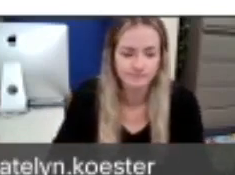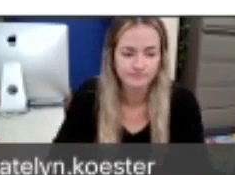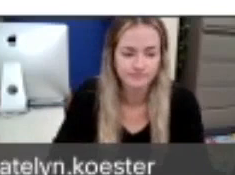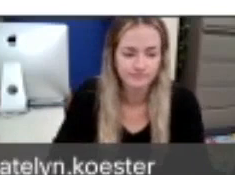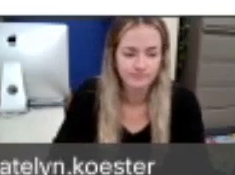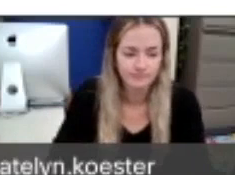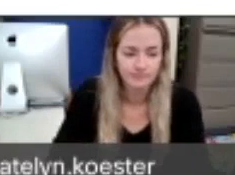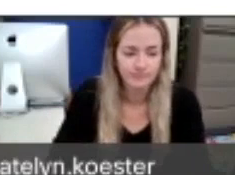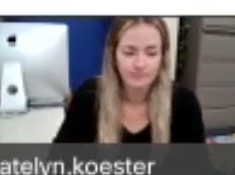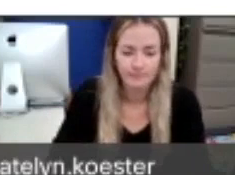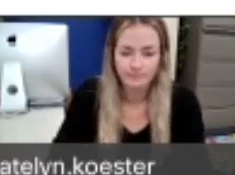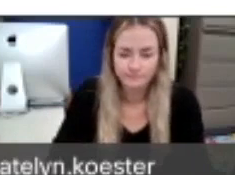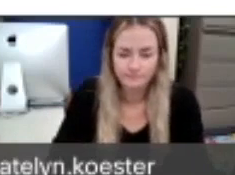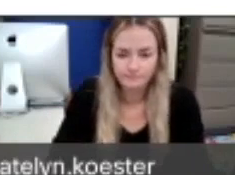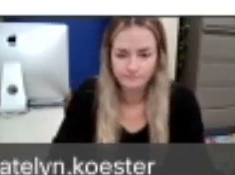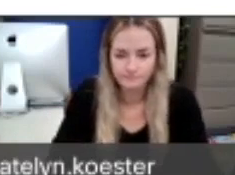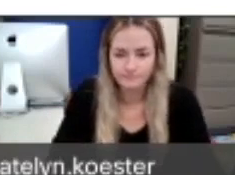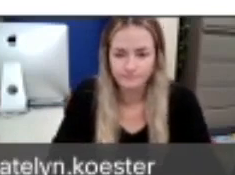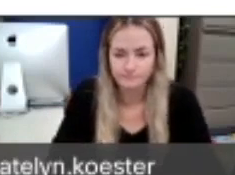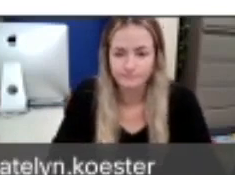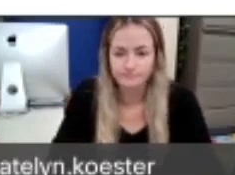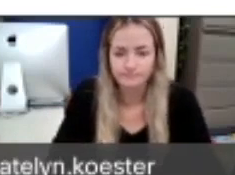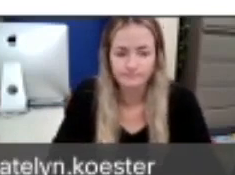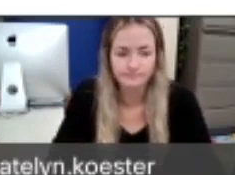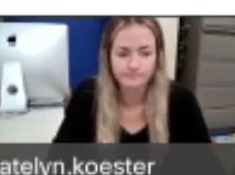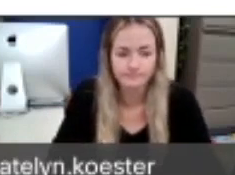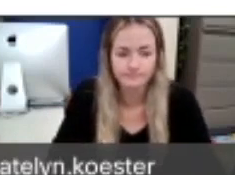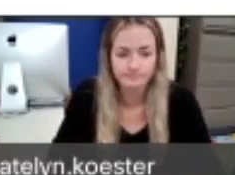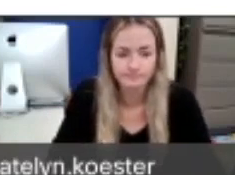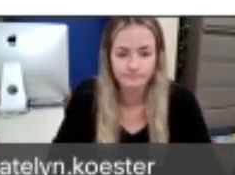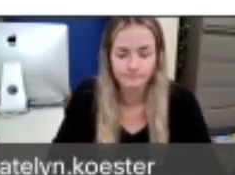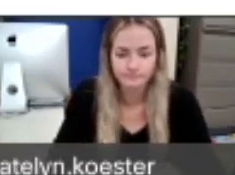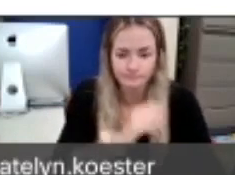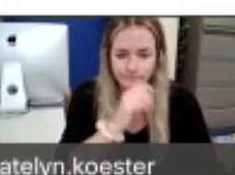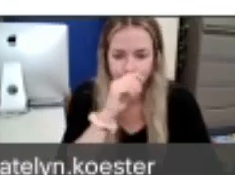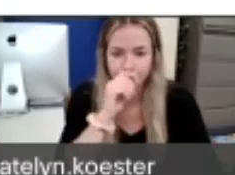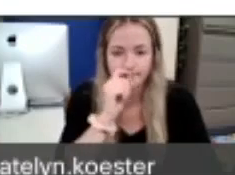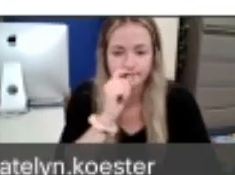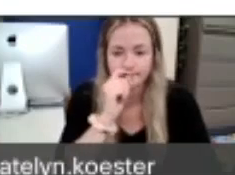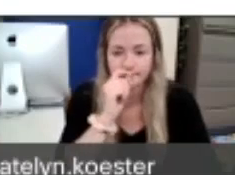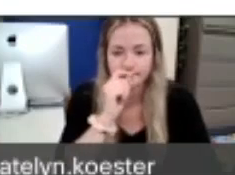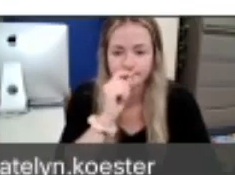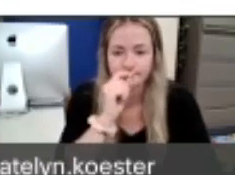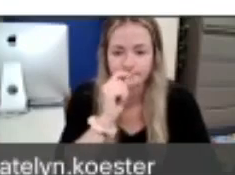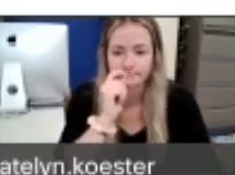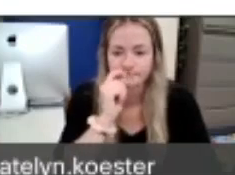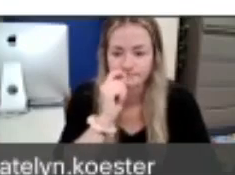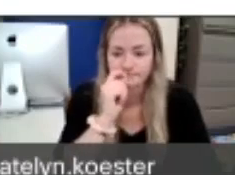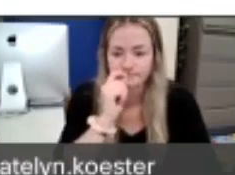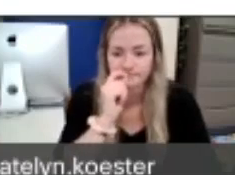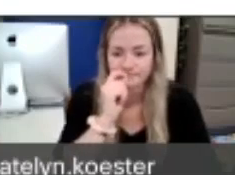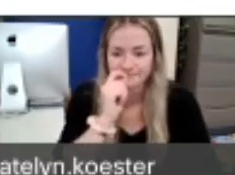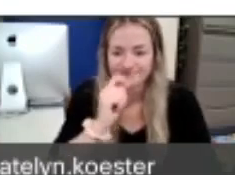you out however we can. And if we don't have the answer, we will help you find it. So I'm excited to introduce our speaker today,